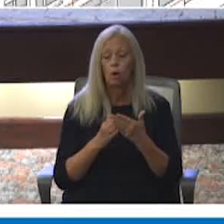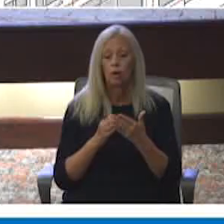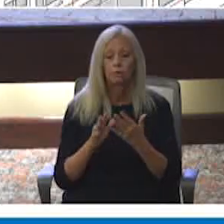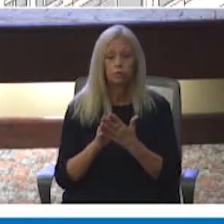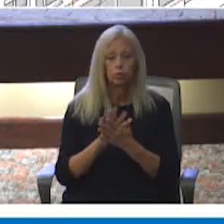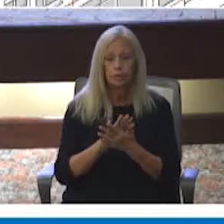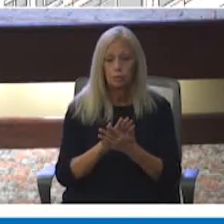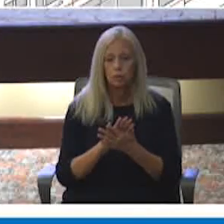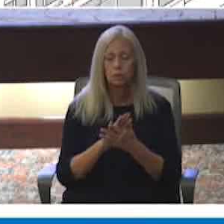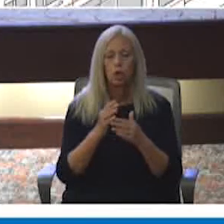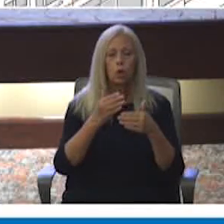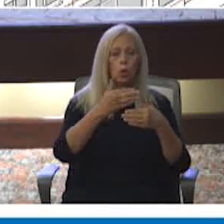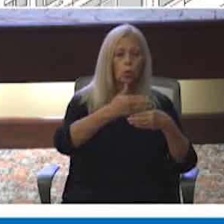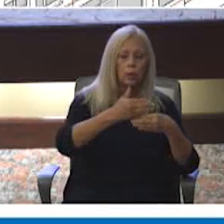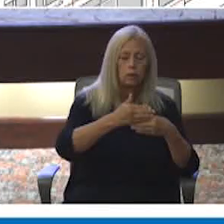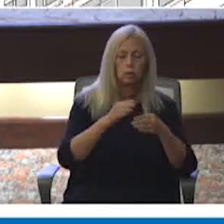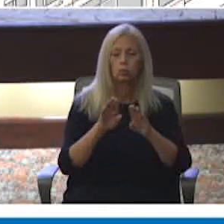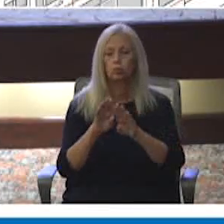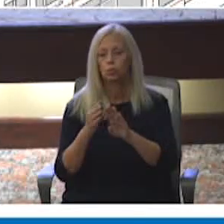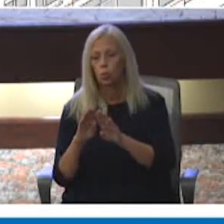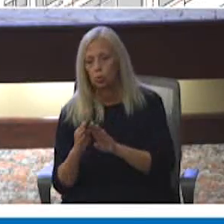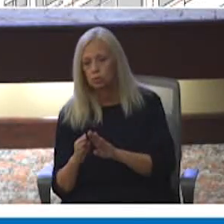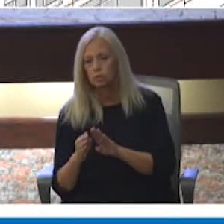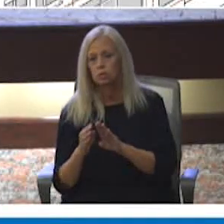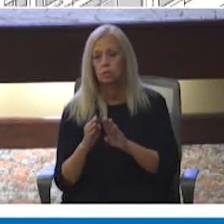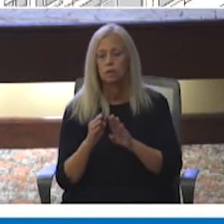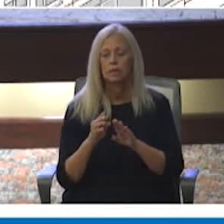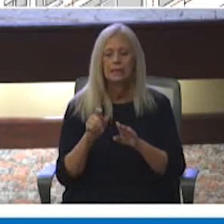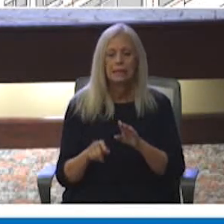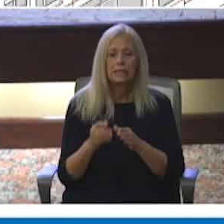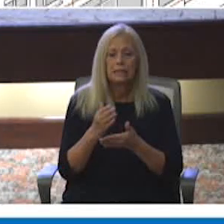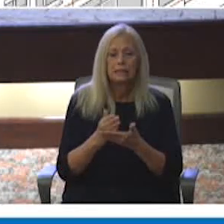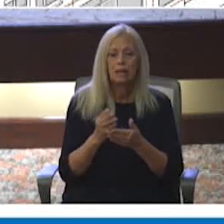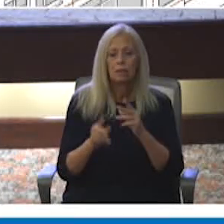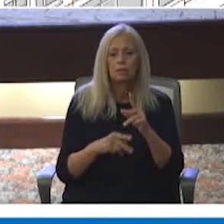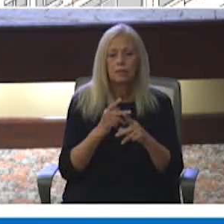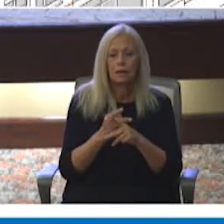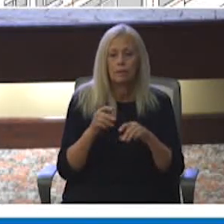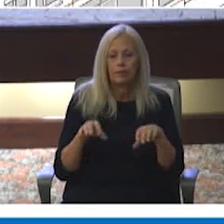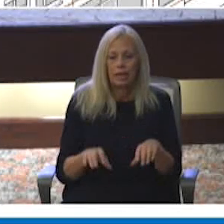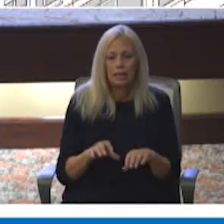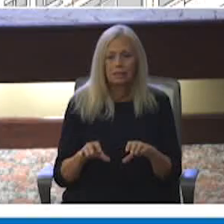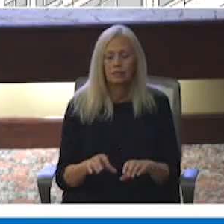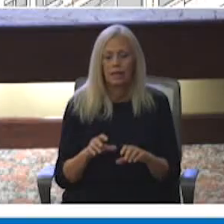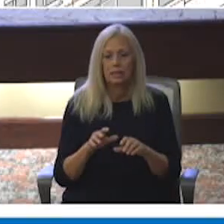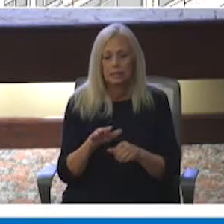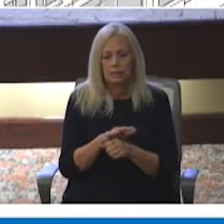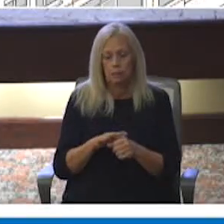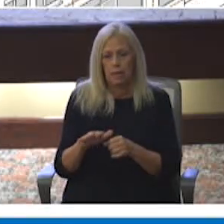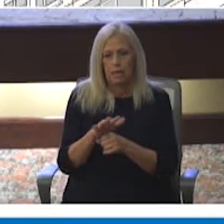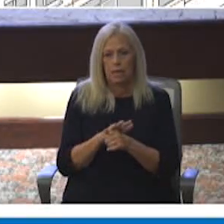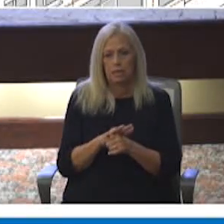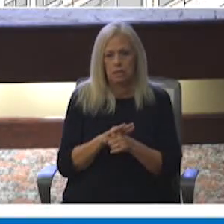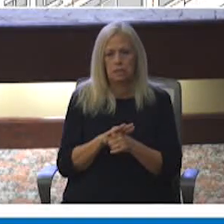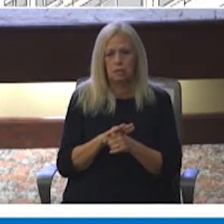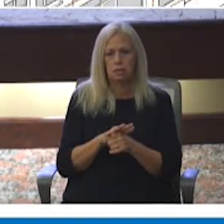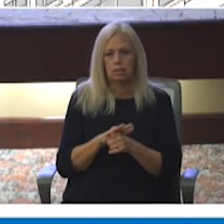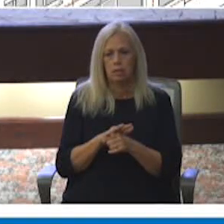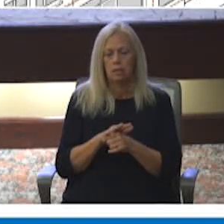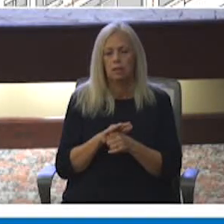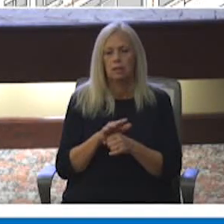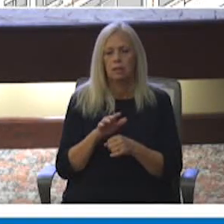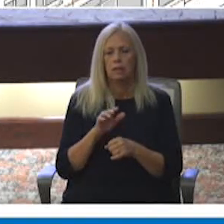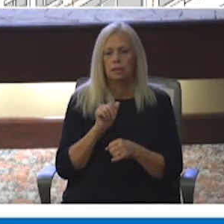That's windows or doors or something. You have to have some type of activated space on the ground floor. So it's not just a